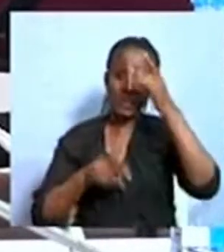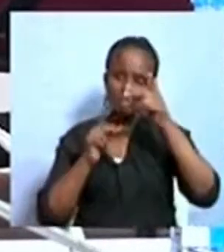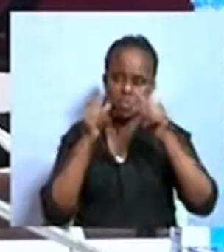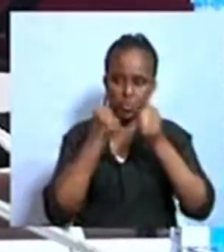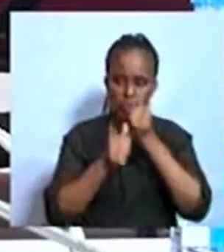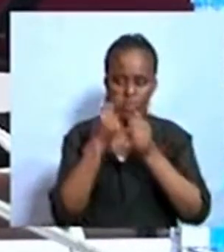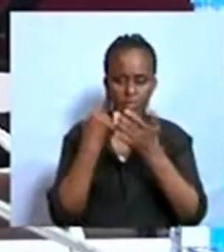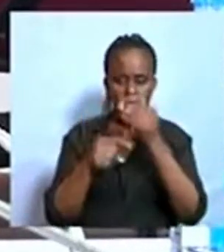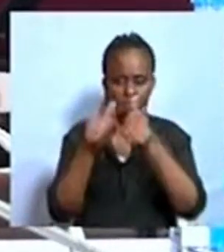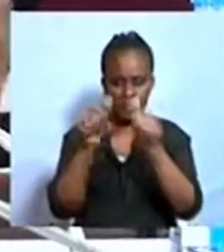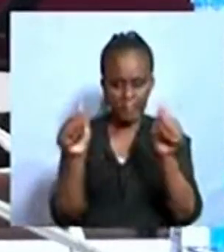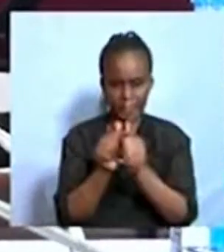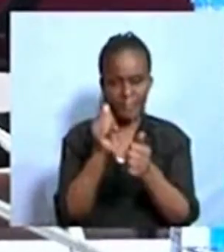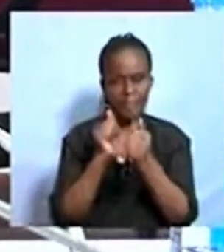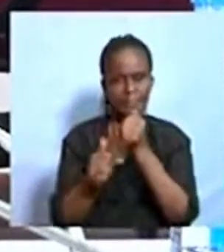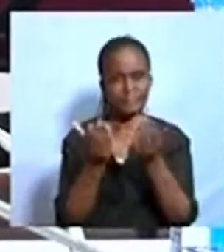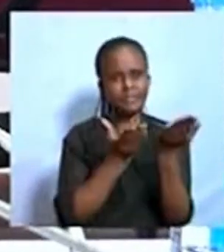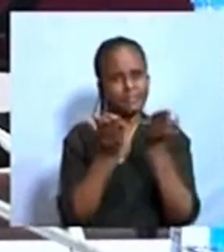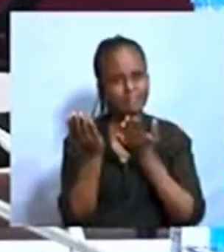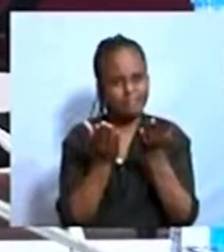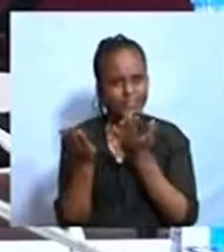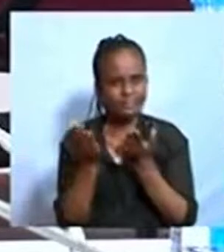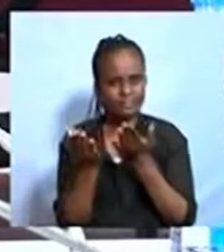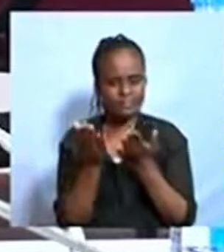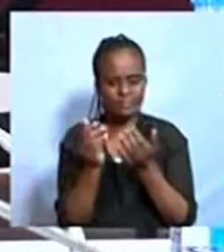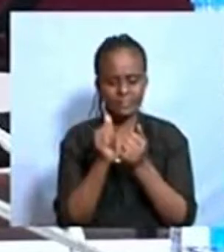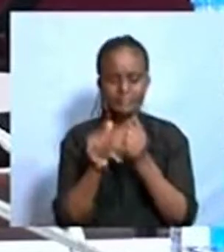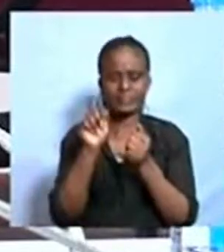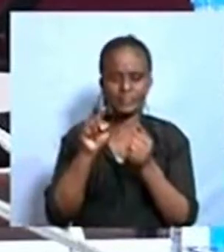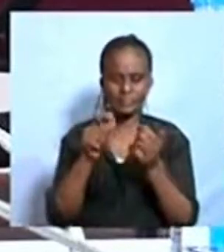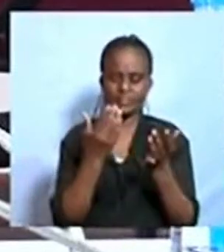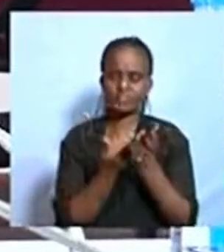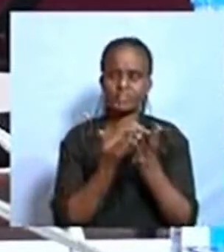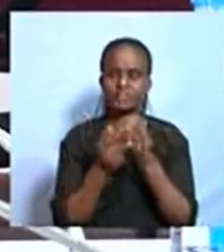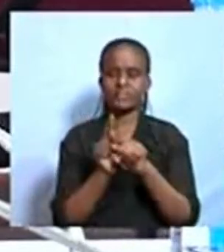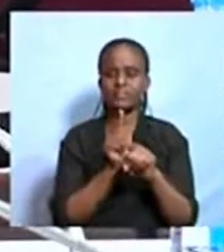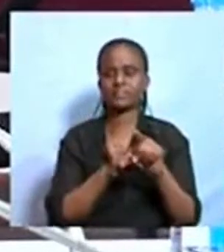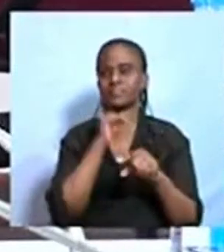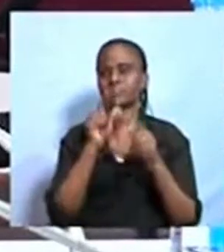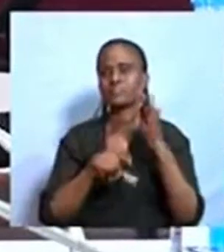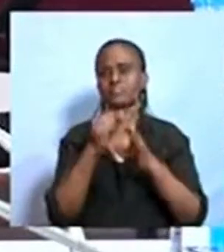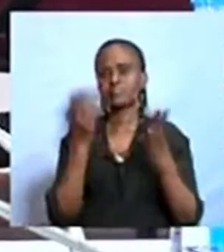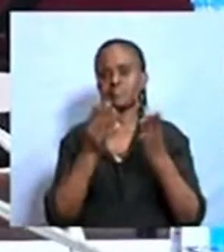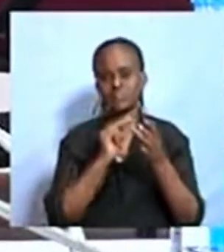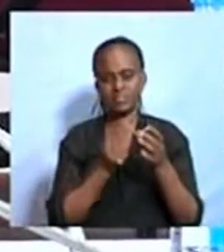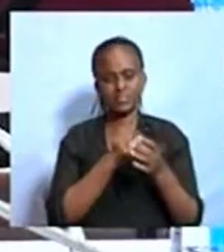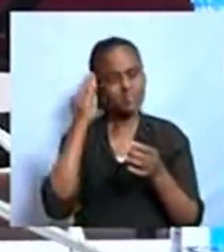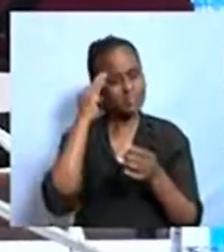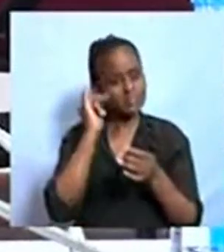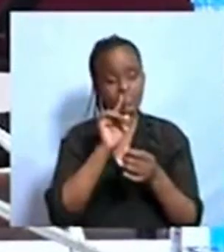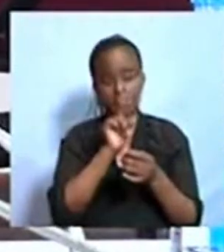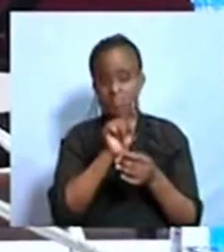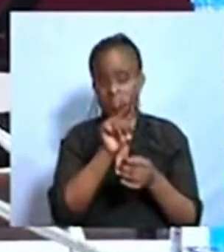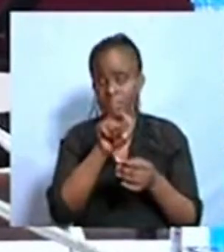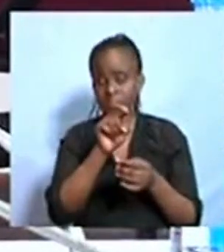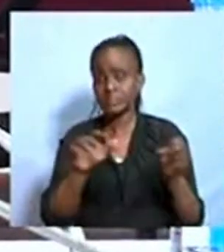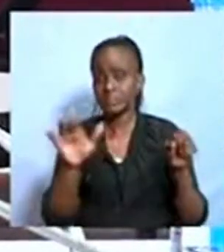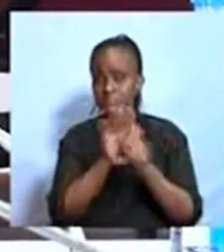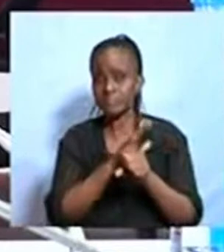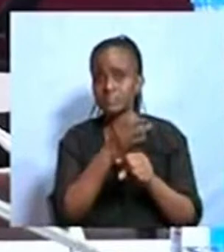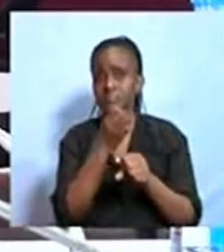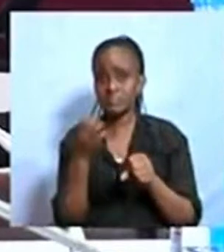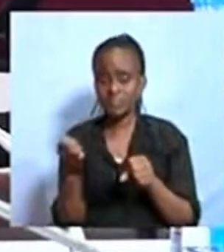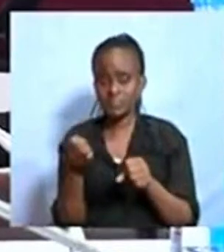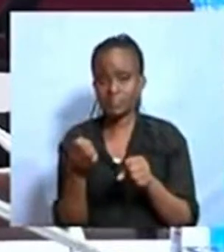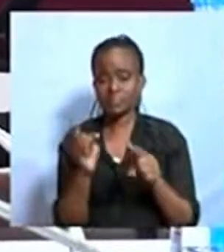from areas where services that are required here are not found. We are convinced that these need to be fully equipped.